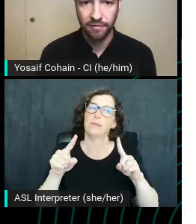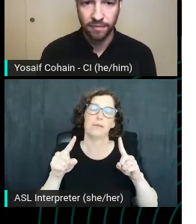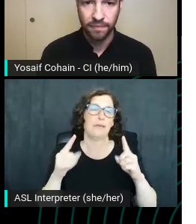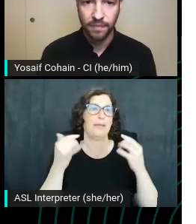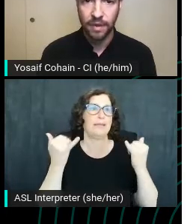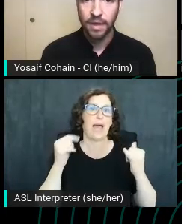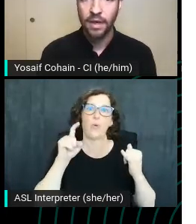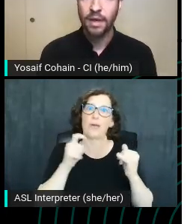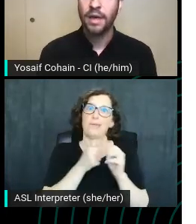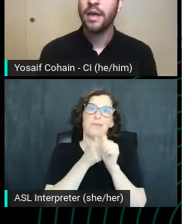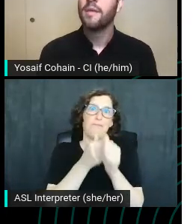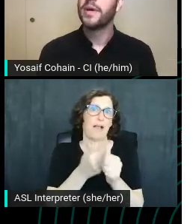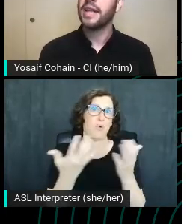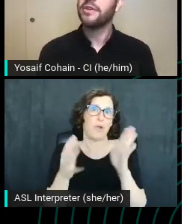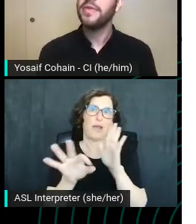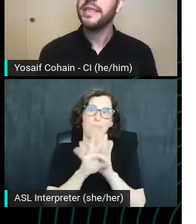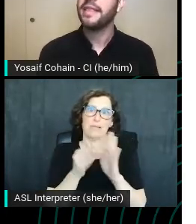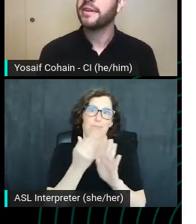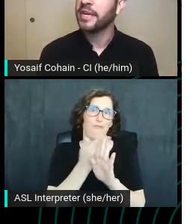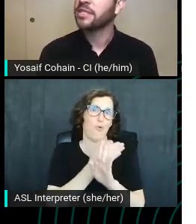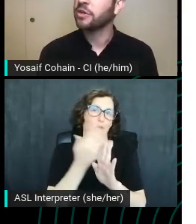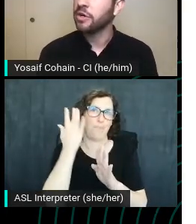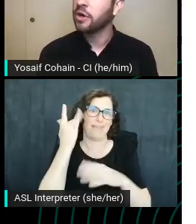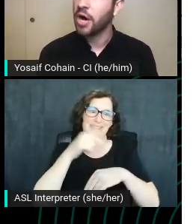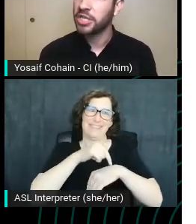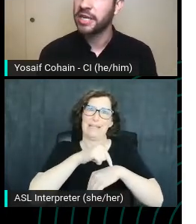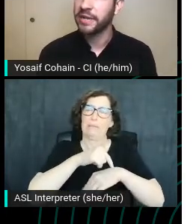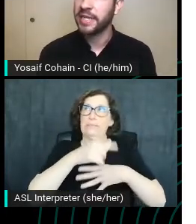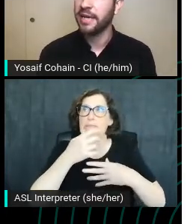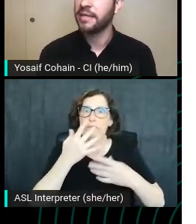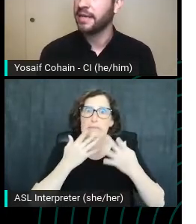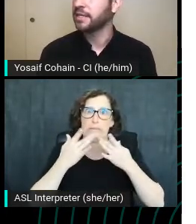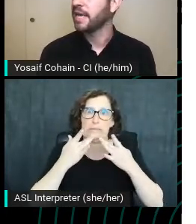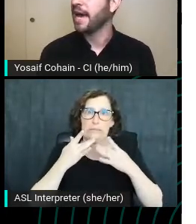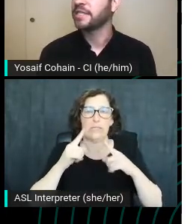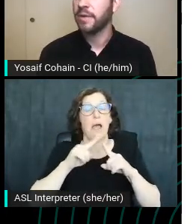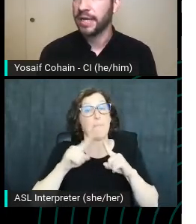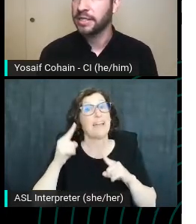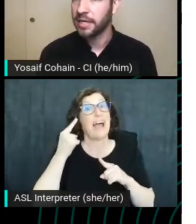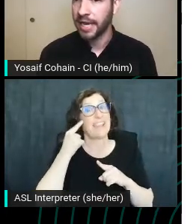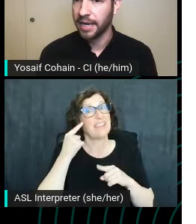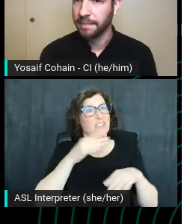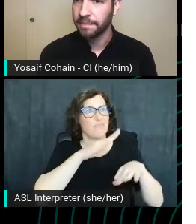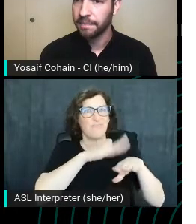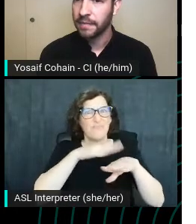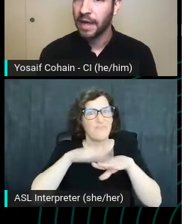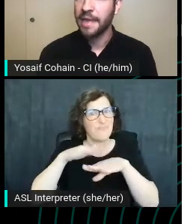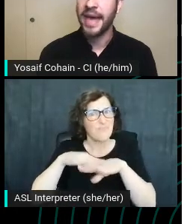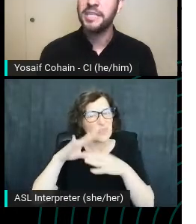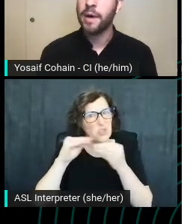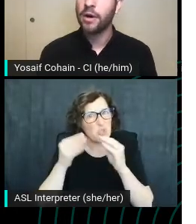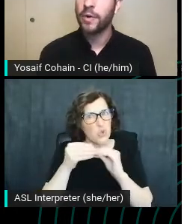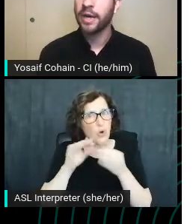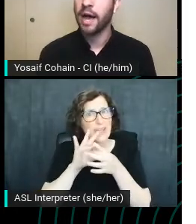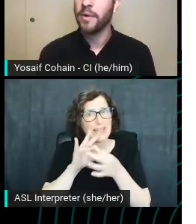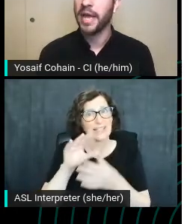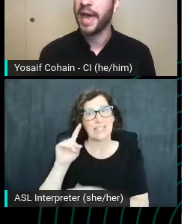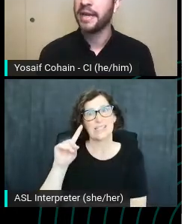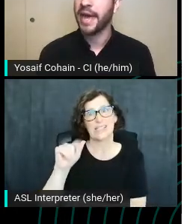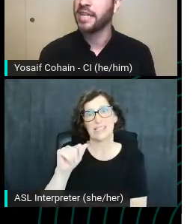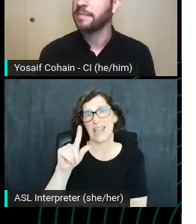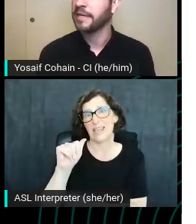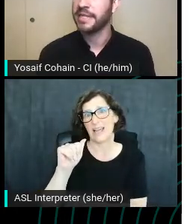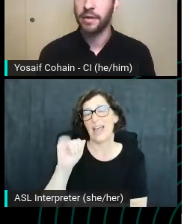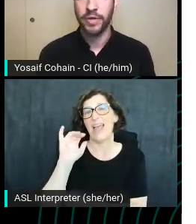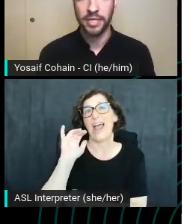what I have. But I do think that there is a good cautionary tale to this as it relates to data. And that's borrowing on what